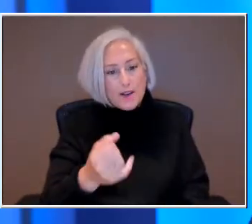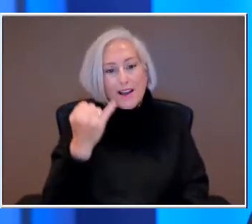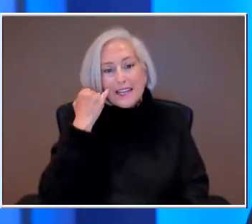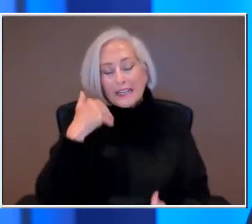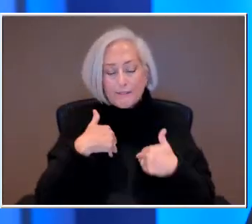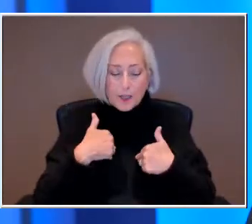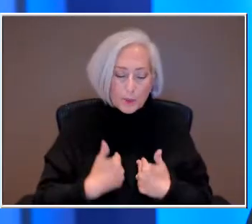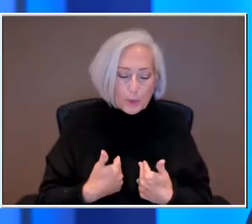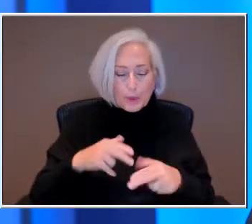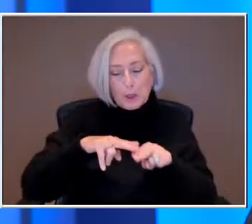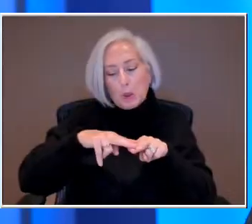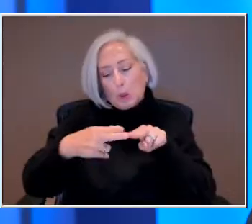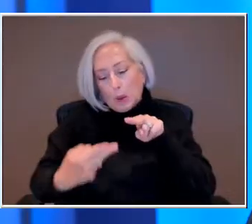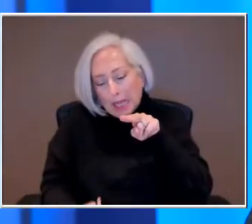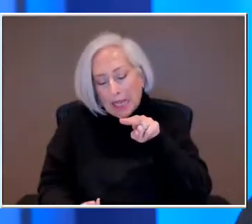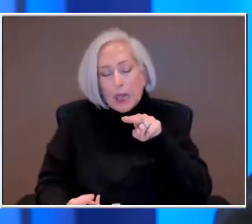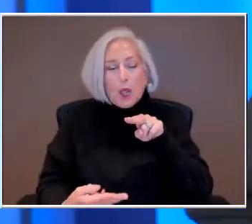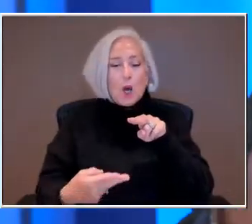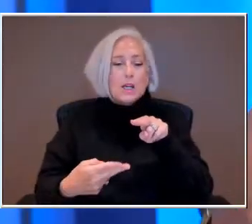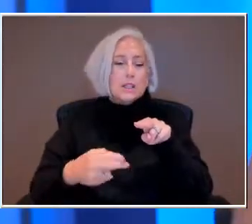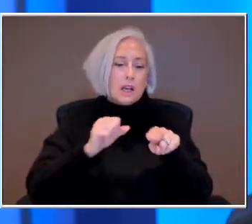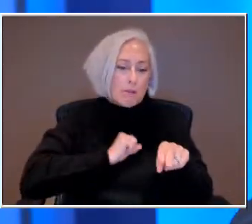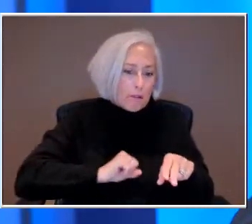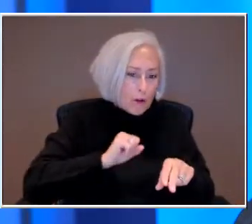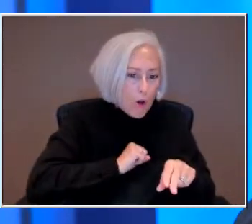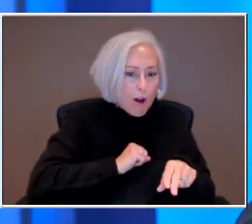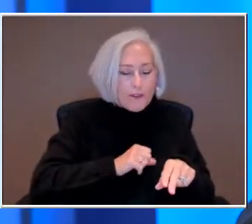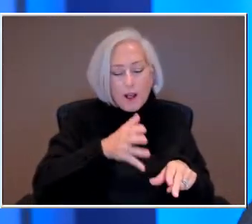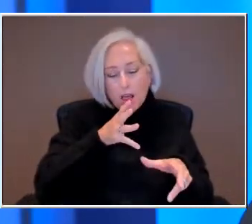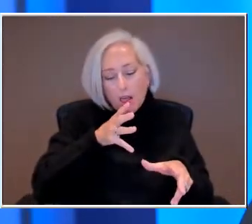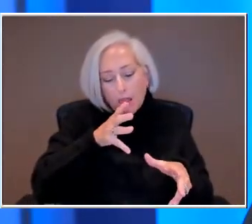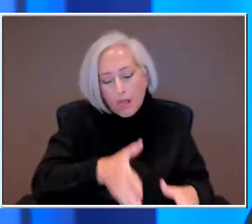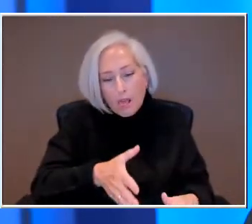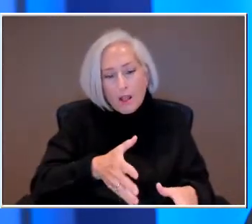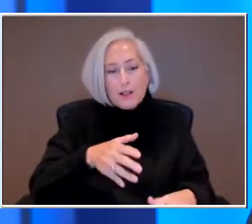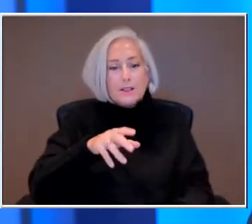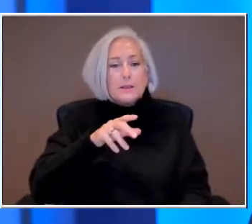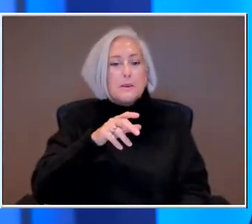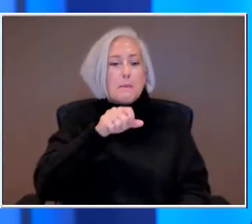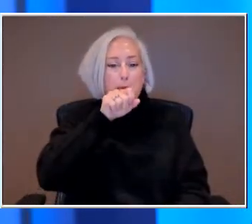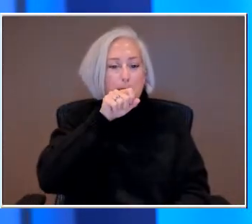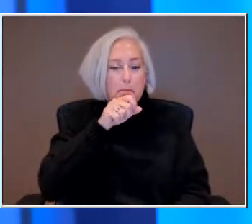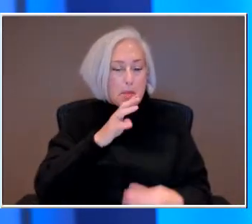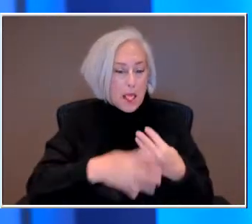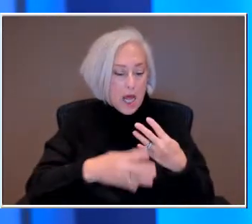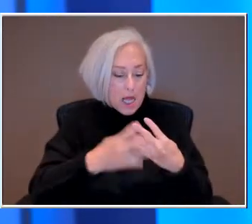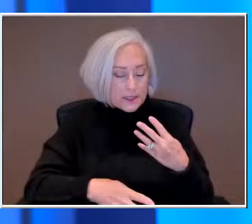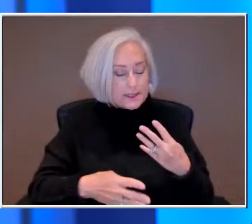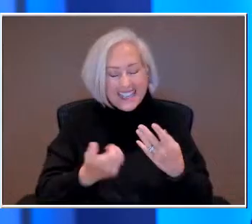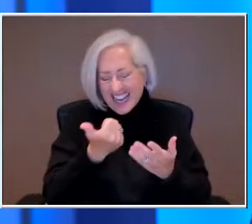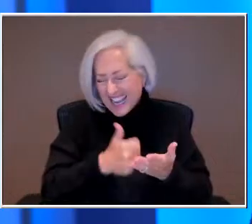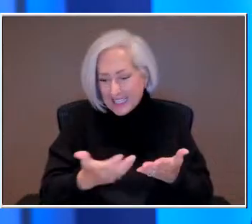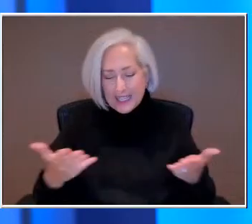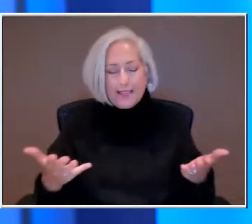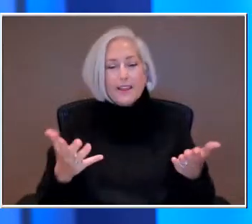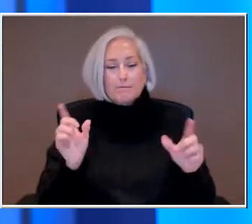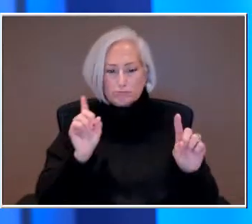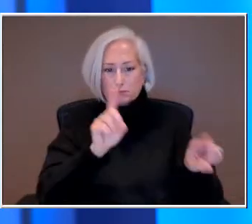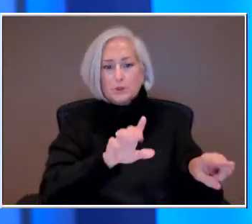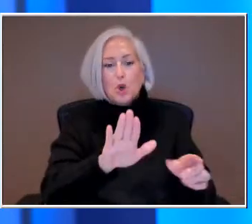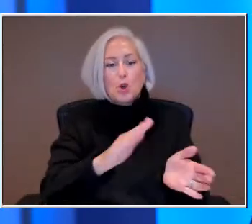loss, coughing up blood, any of these things, go get checked.